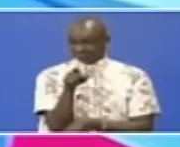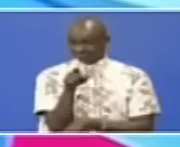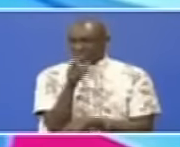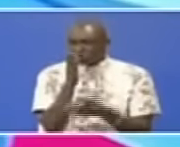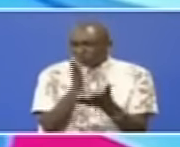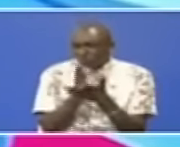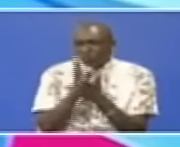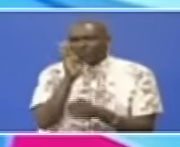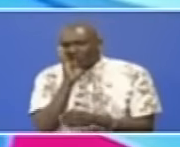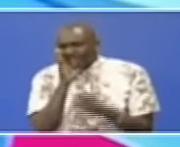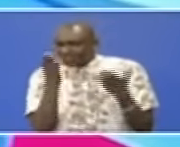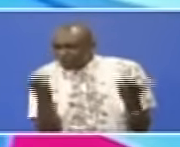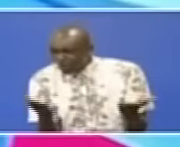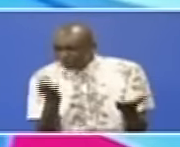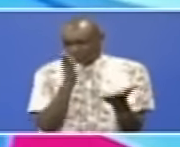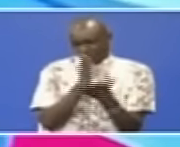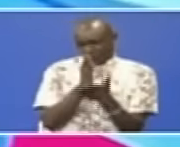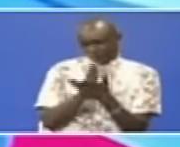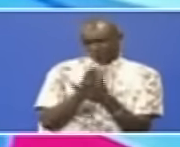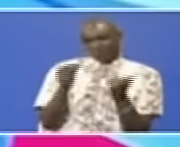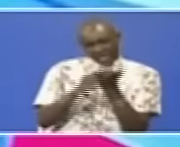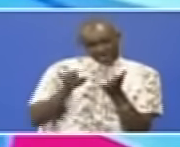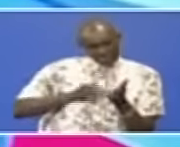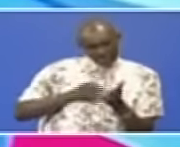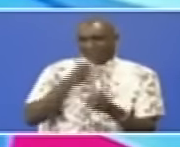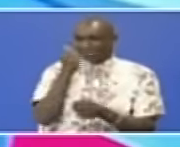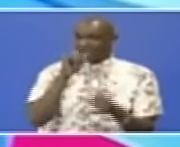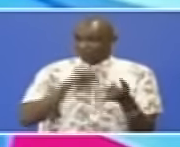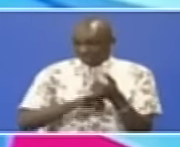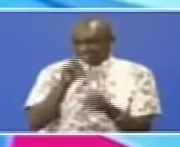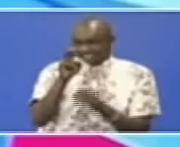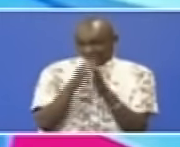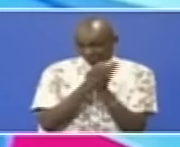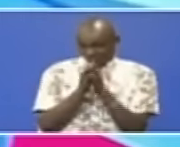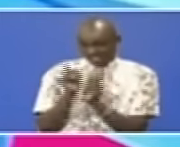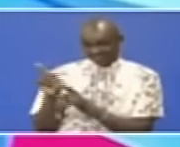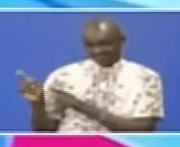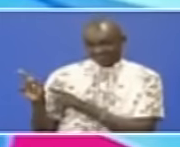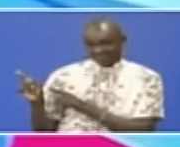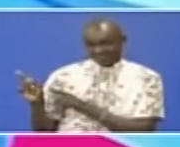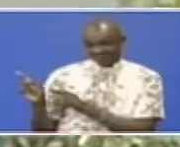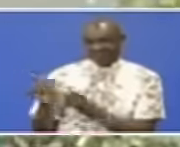it just rumors or do Ugandan women make better wives? Take a look at the following story.